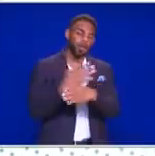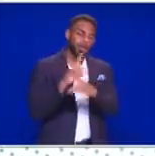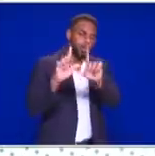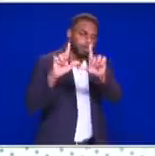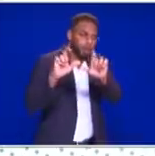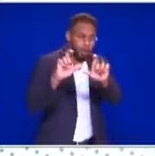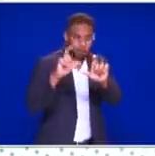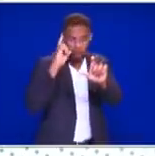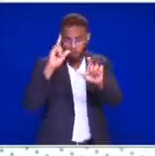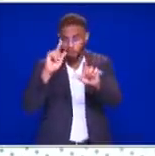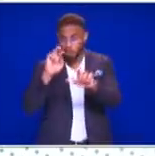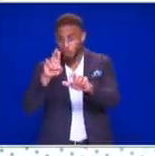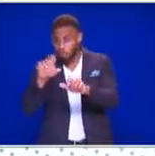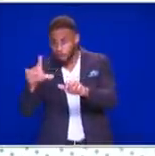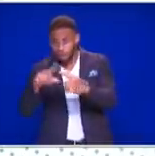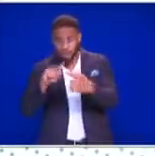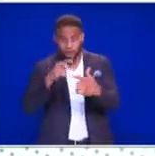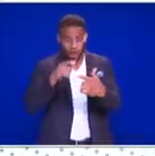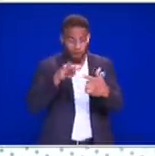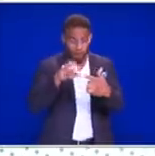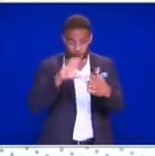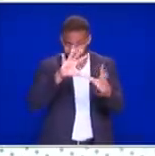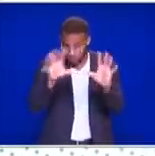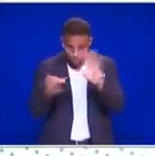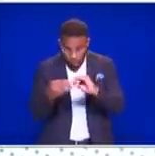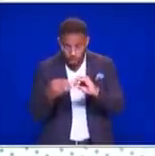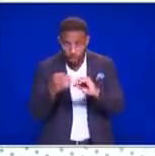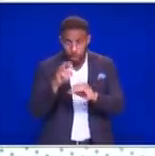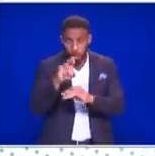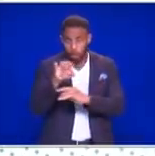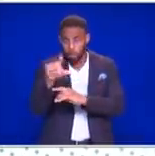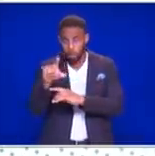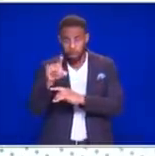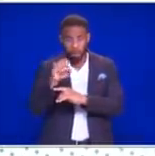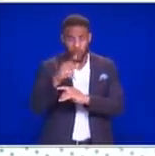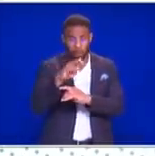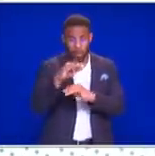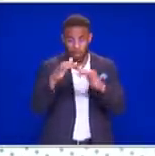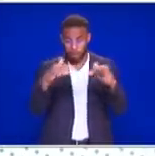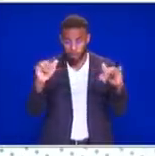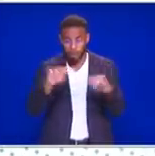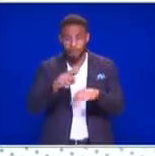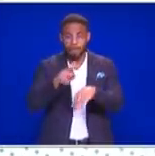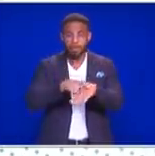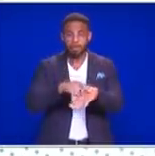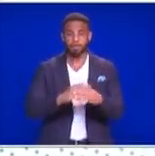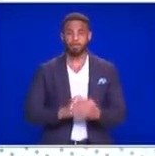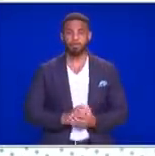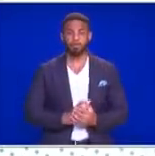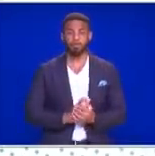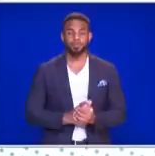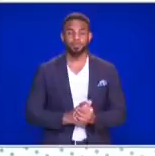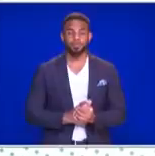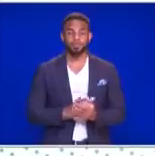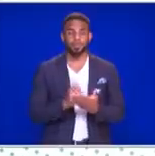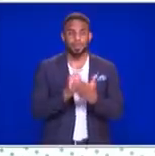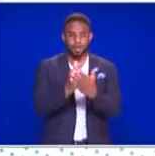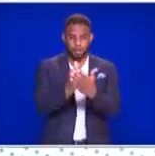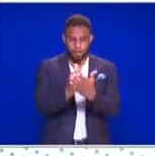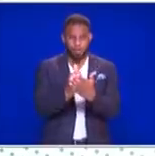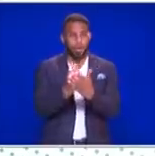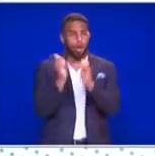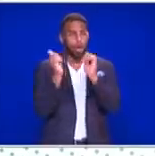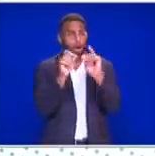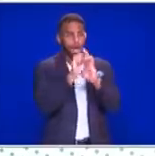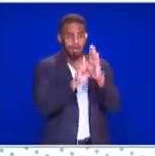snapshot of the racial and ethnic composition and the racial and ethnic diversity of our nation. To help state